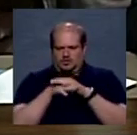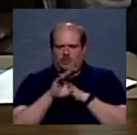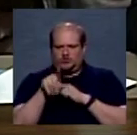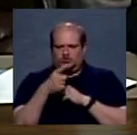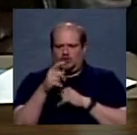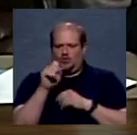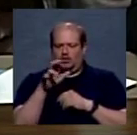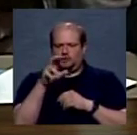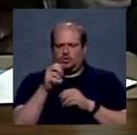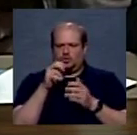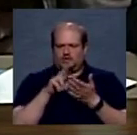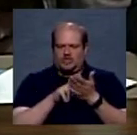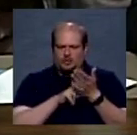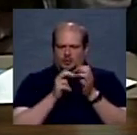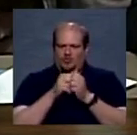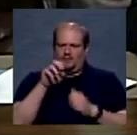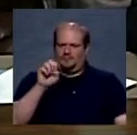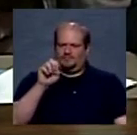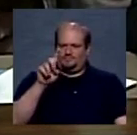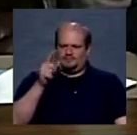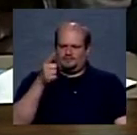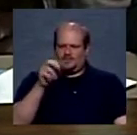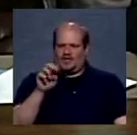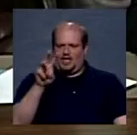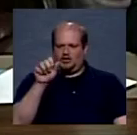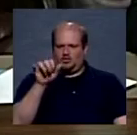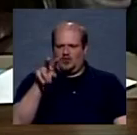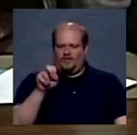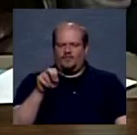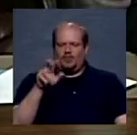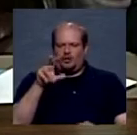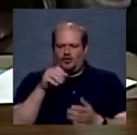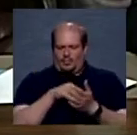source contract with Edge Wave in the total amount of